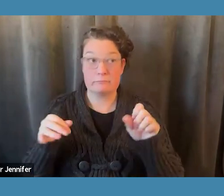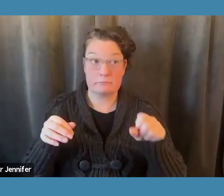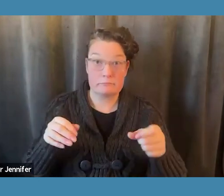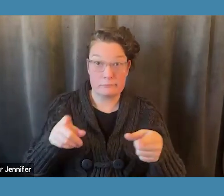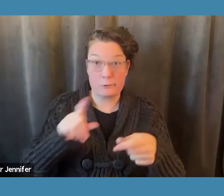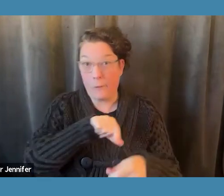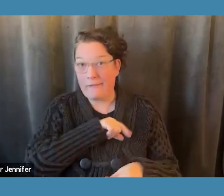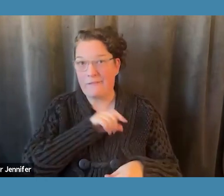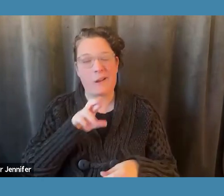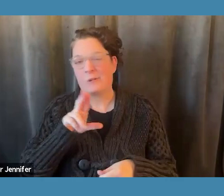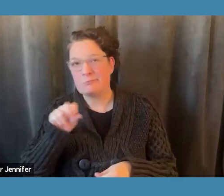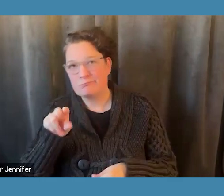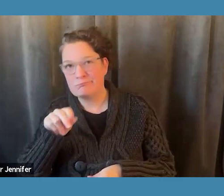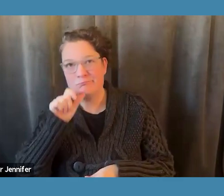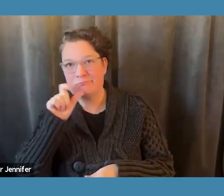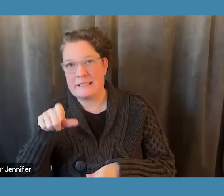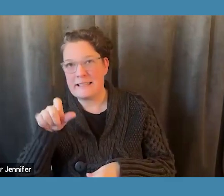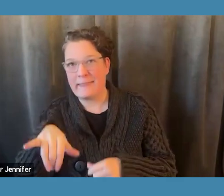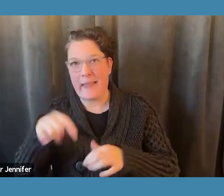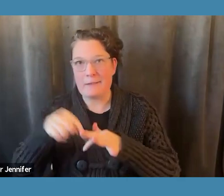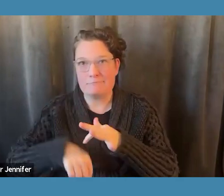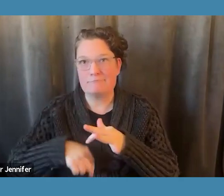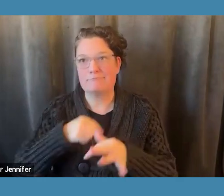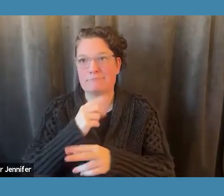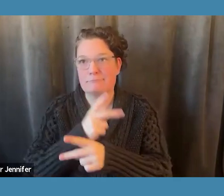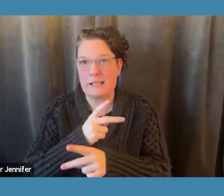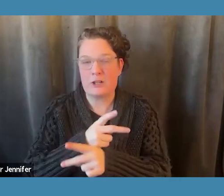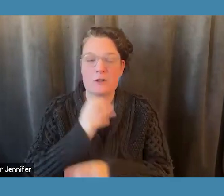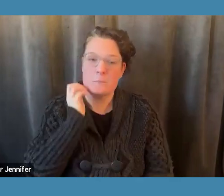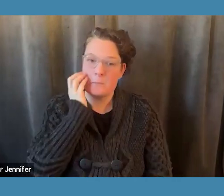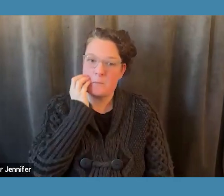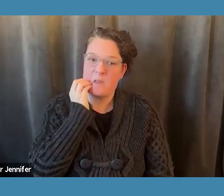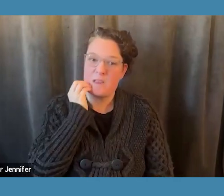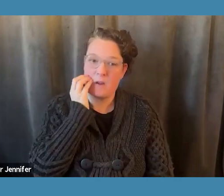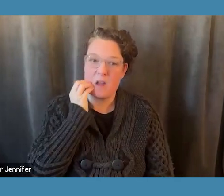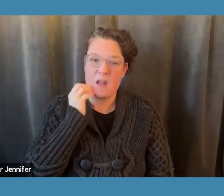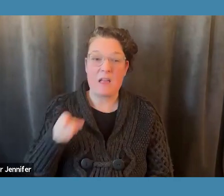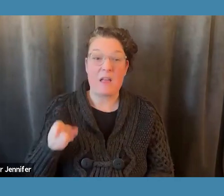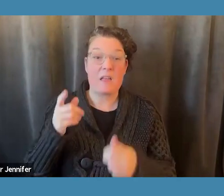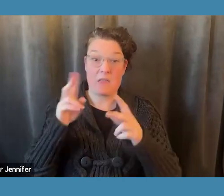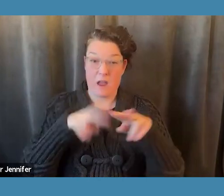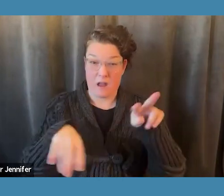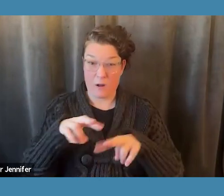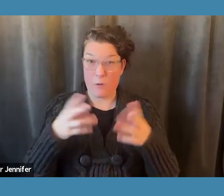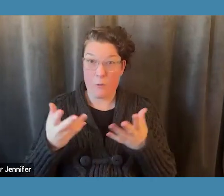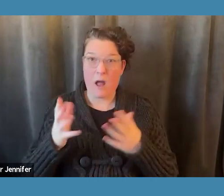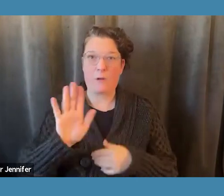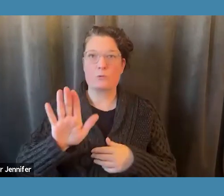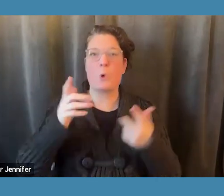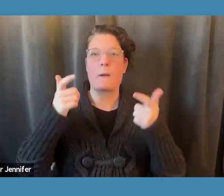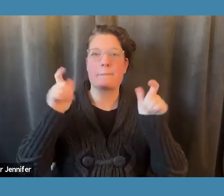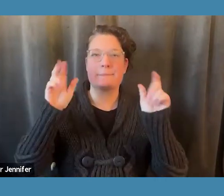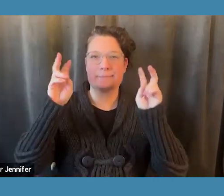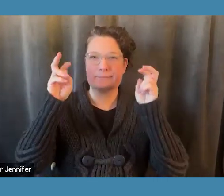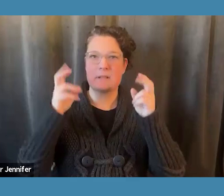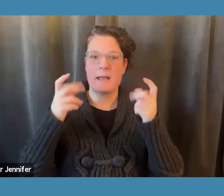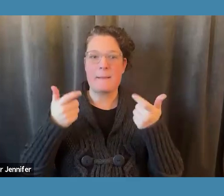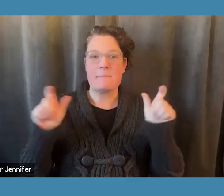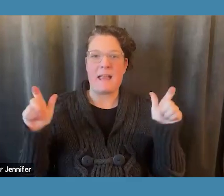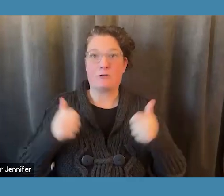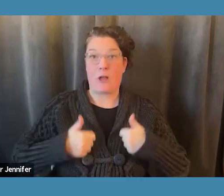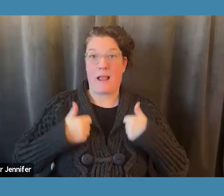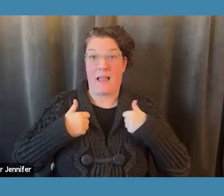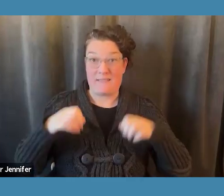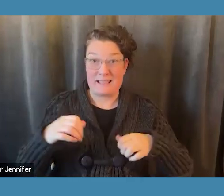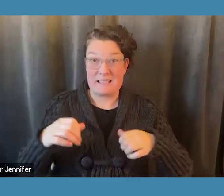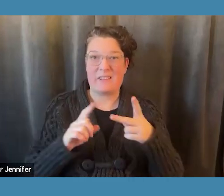agency, to look at level of care, they're looking at major life activities and what they call handicapping